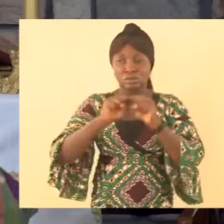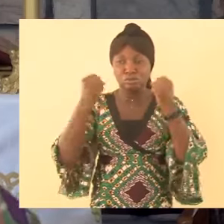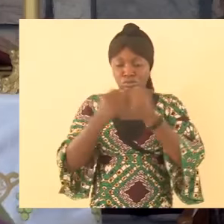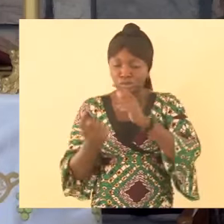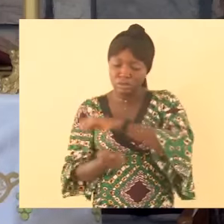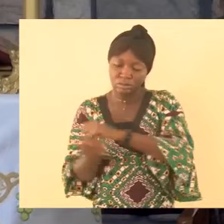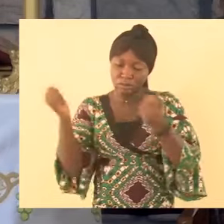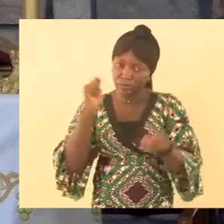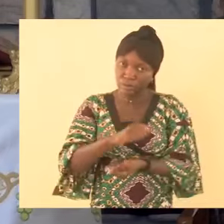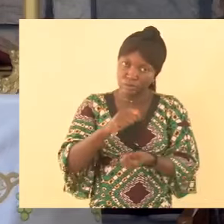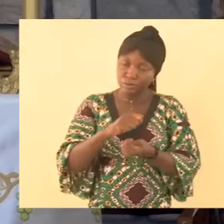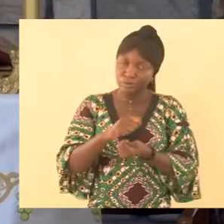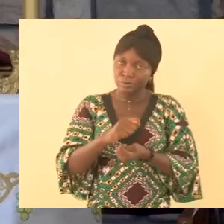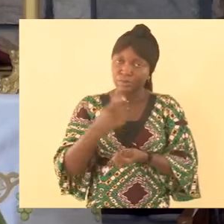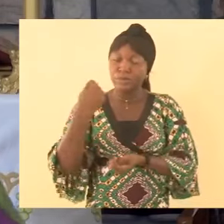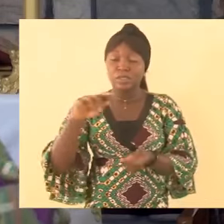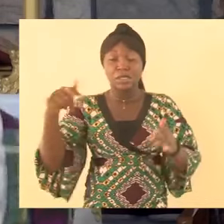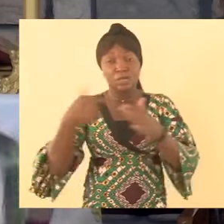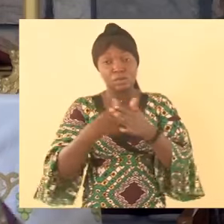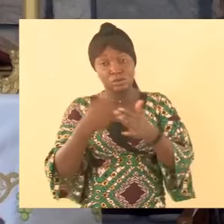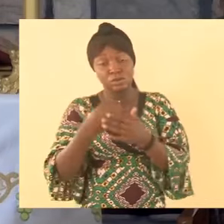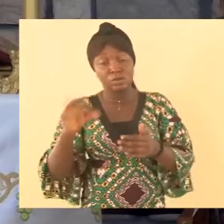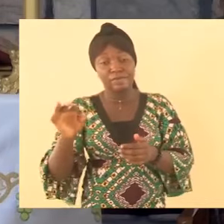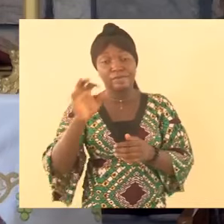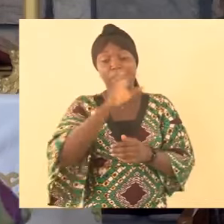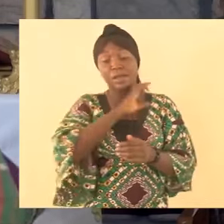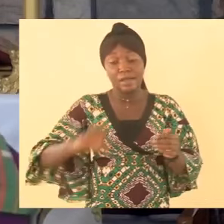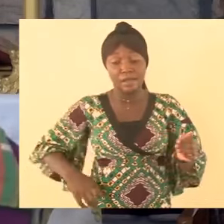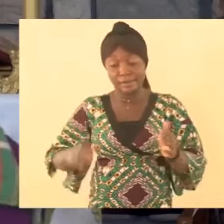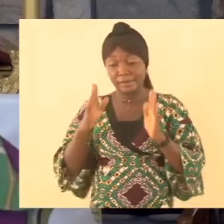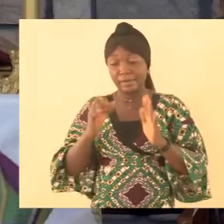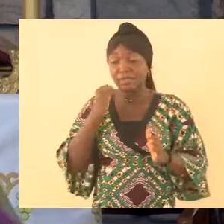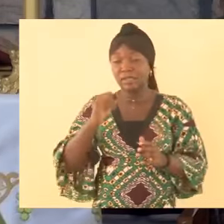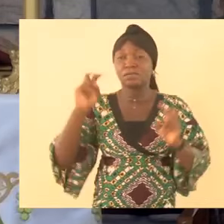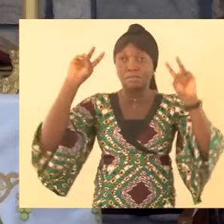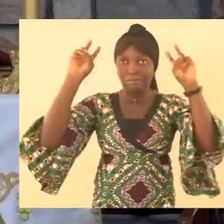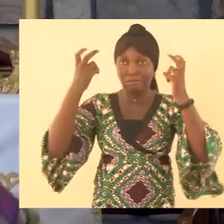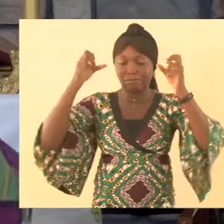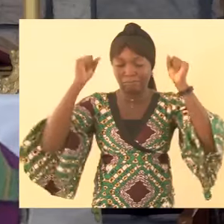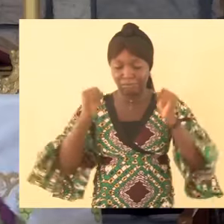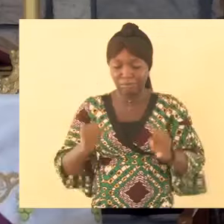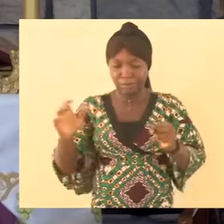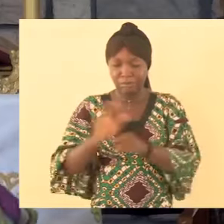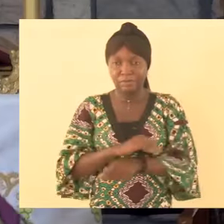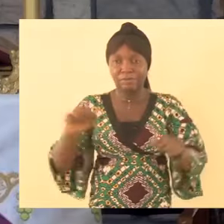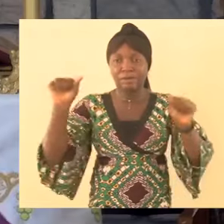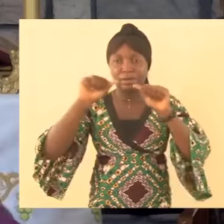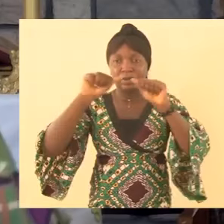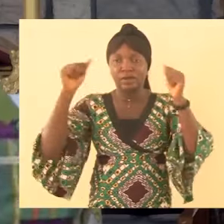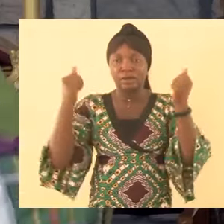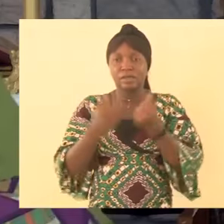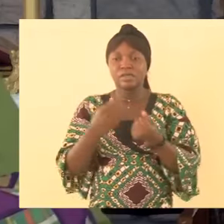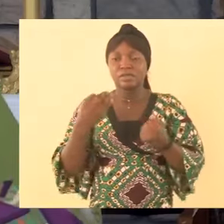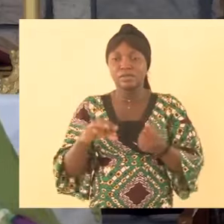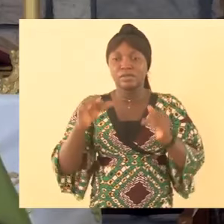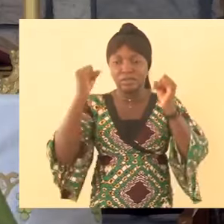social transformation. The gospel of Christ is the most potent, most powerful agent